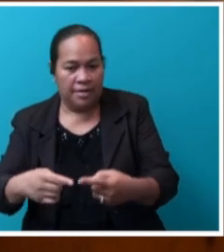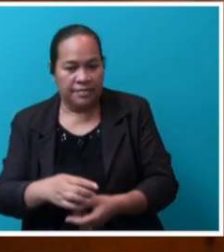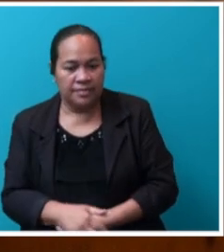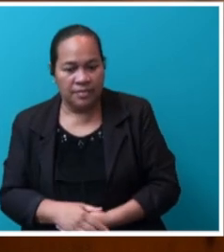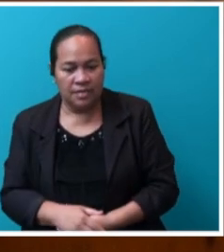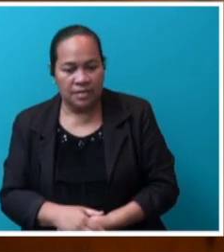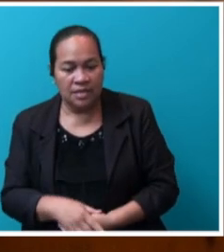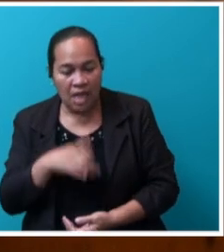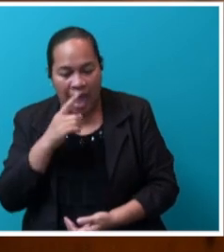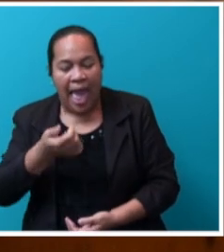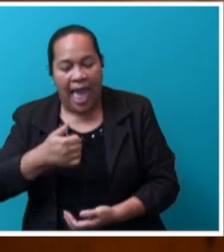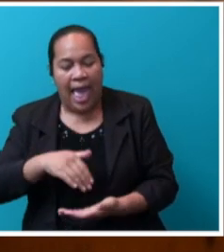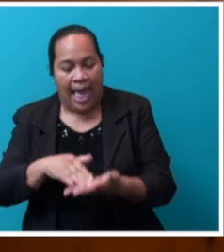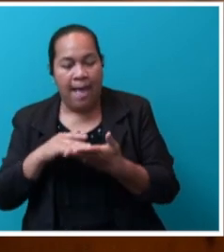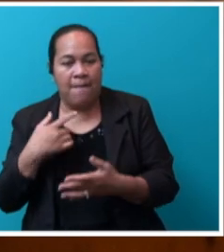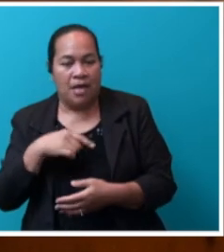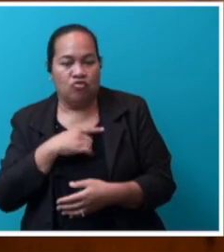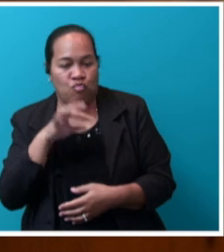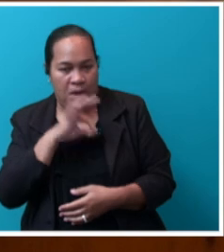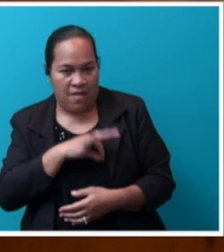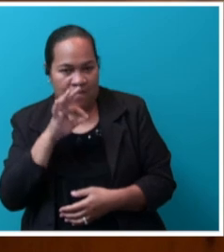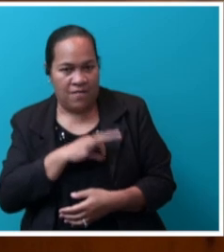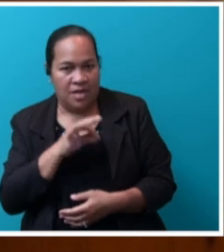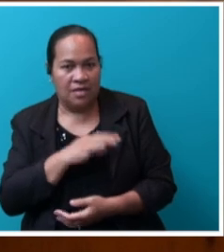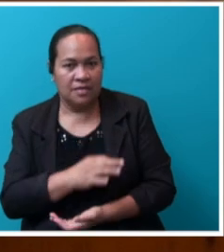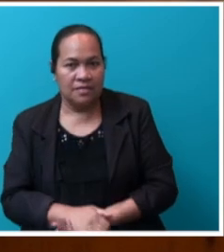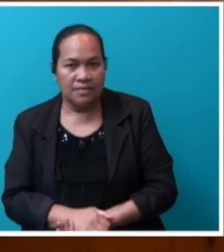to benefit from our fisheries responsibly.